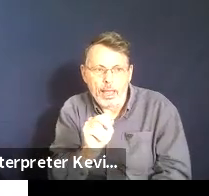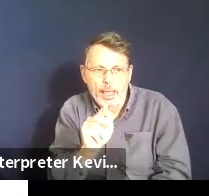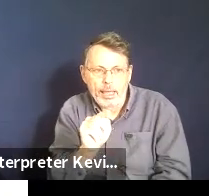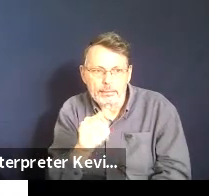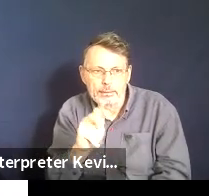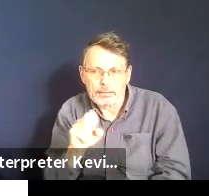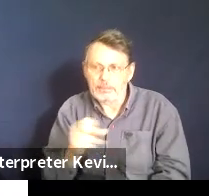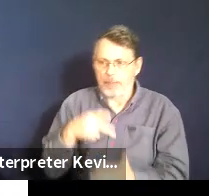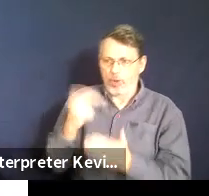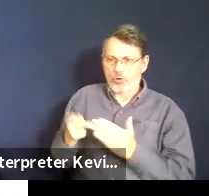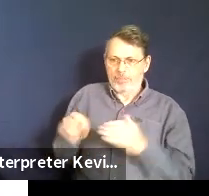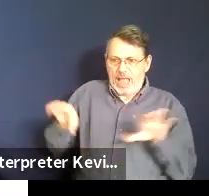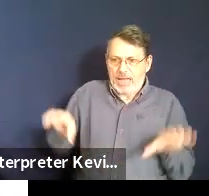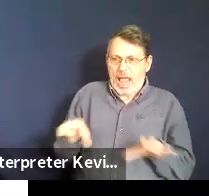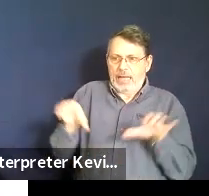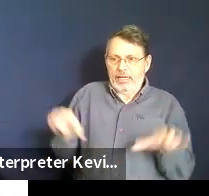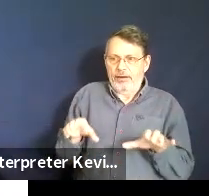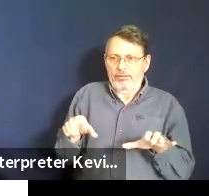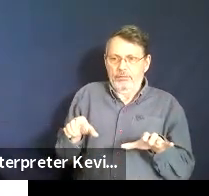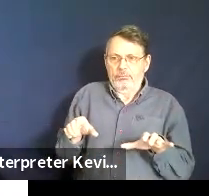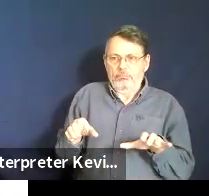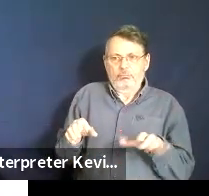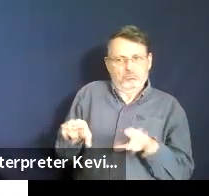activities conducted by